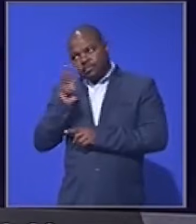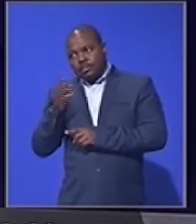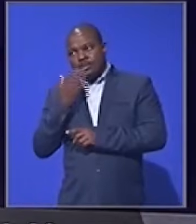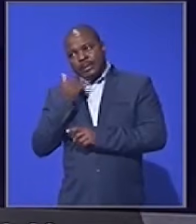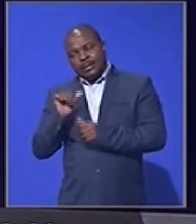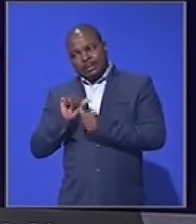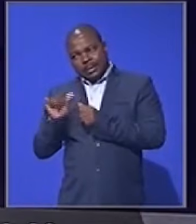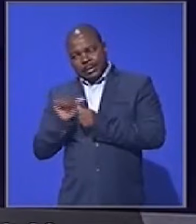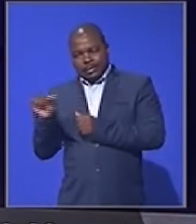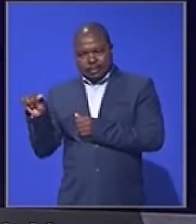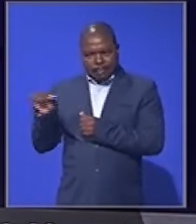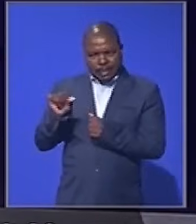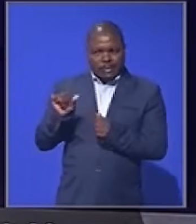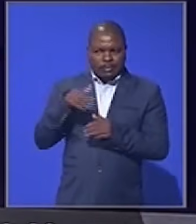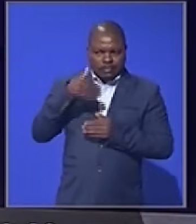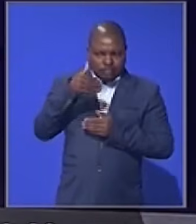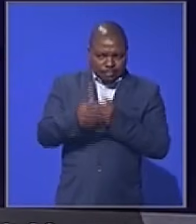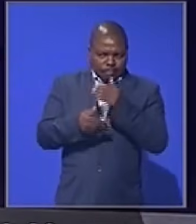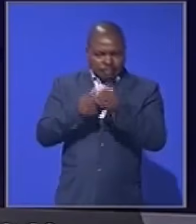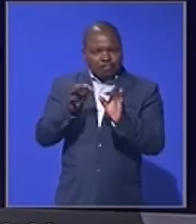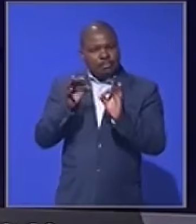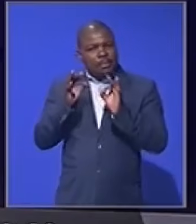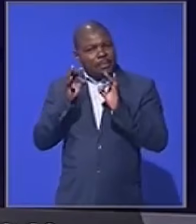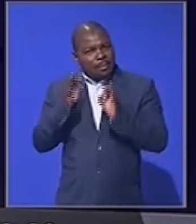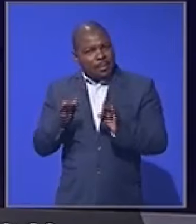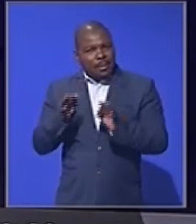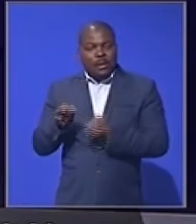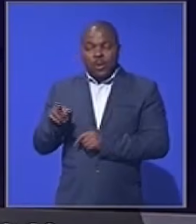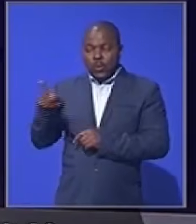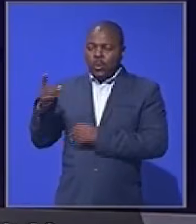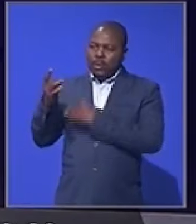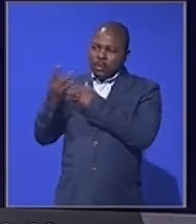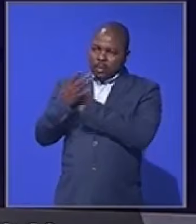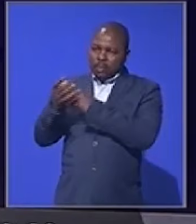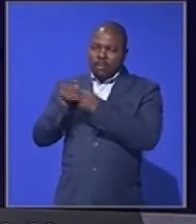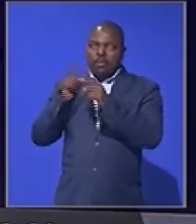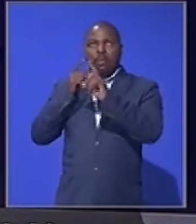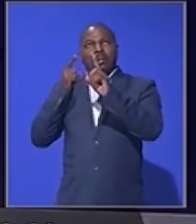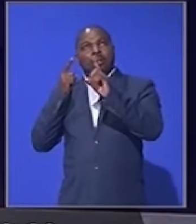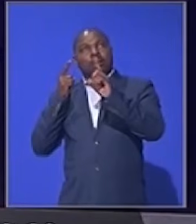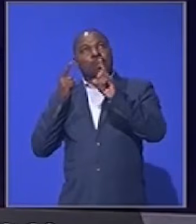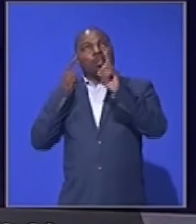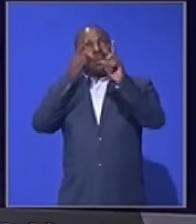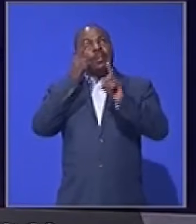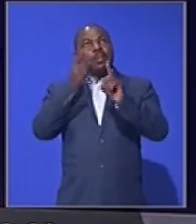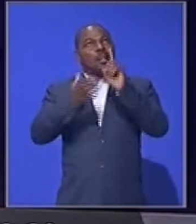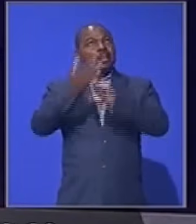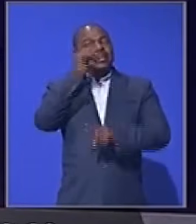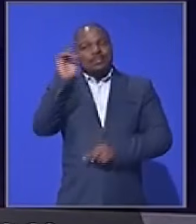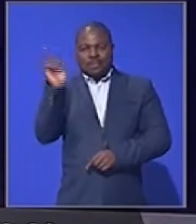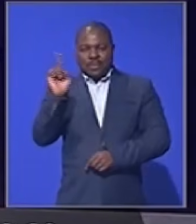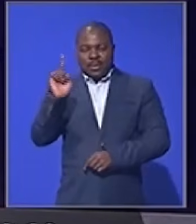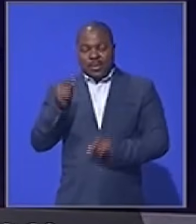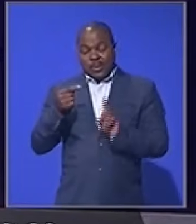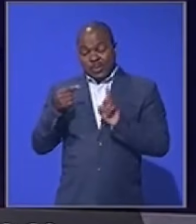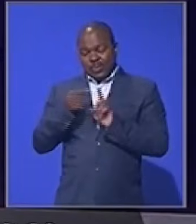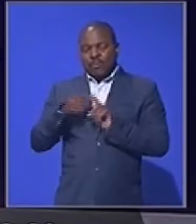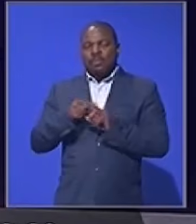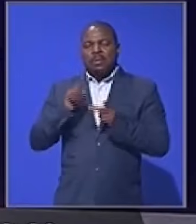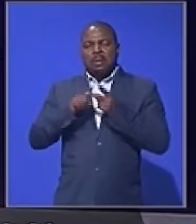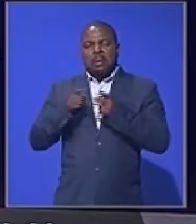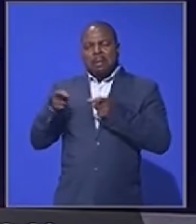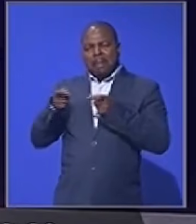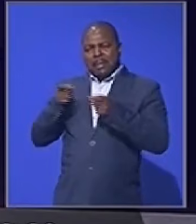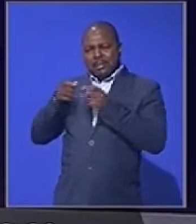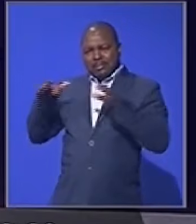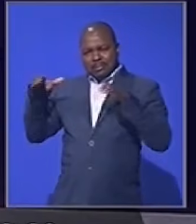bonolo gore boankene re kgone go sepetša tsela because o ile a re bontšha gore na goal ya rena ke efe swantse re achieve ka moka rena in the